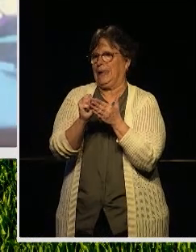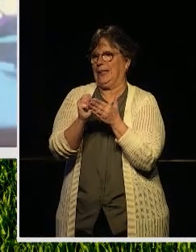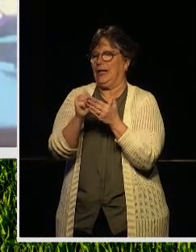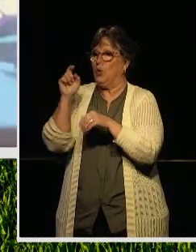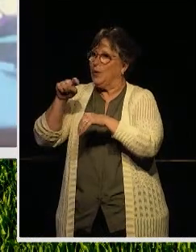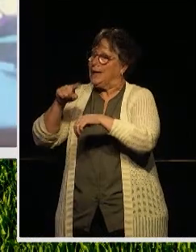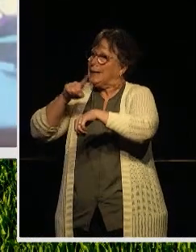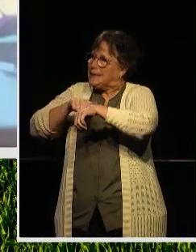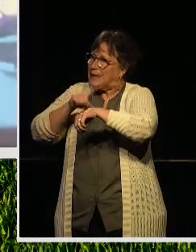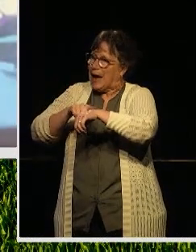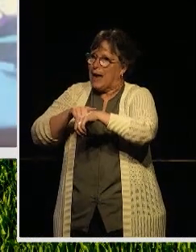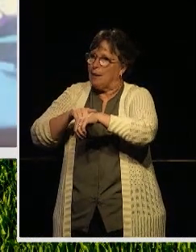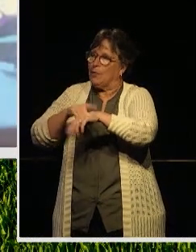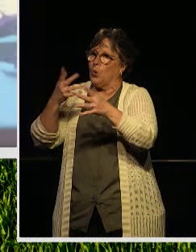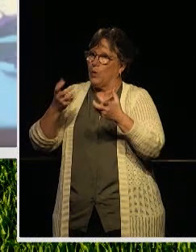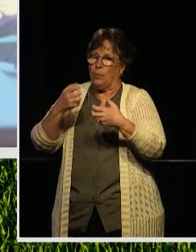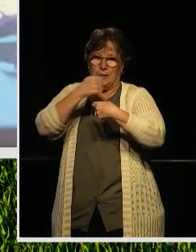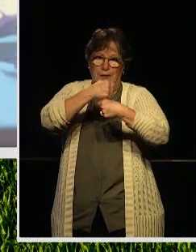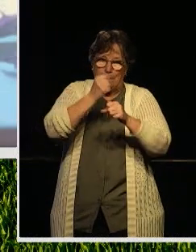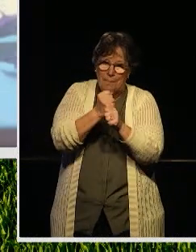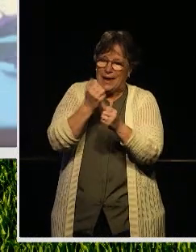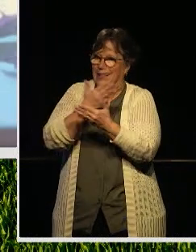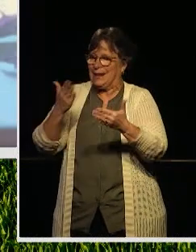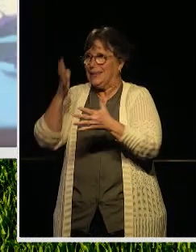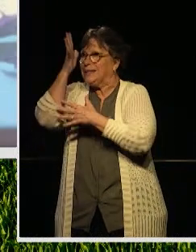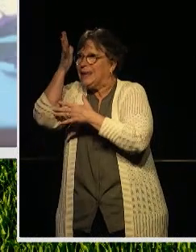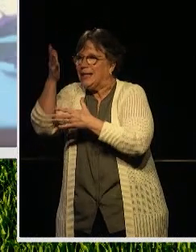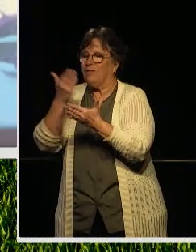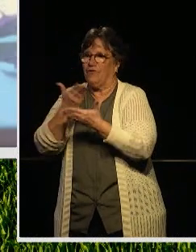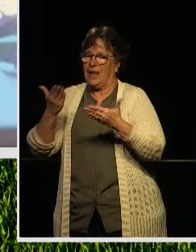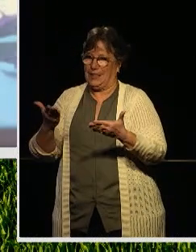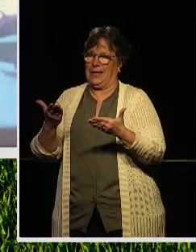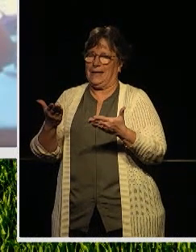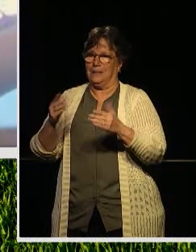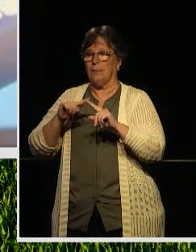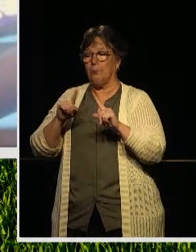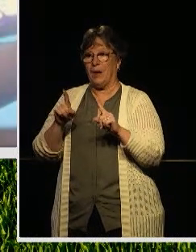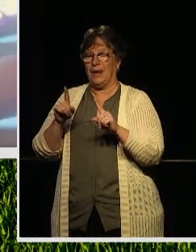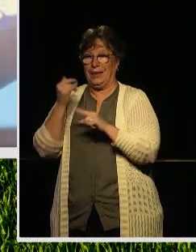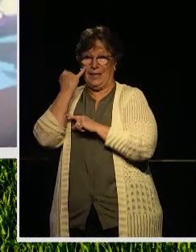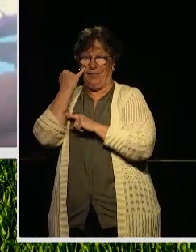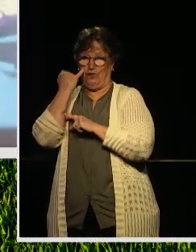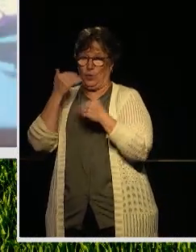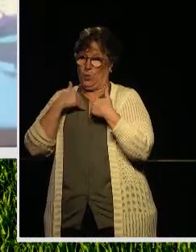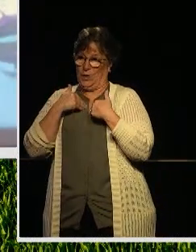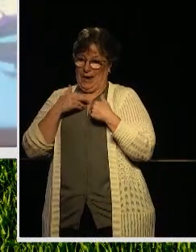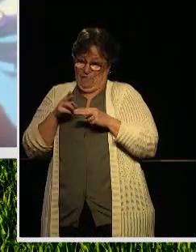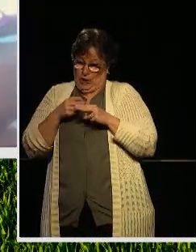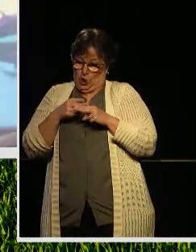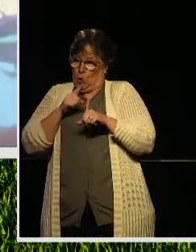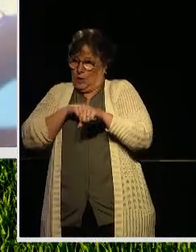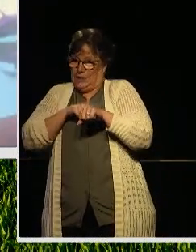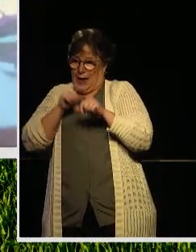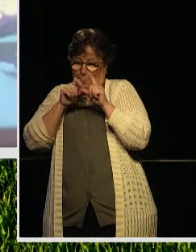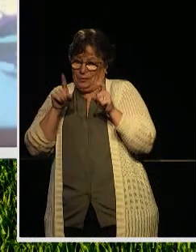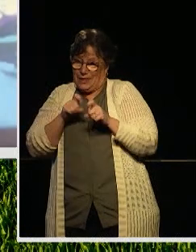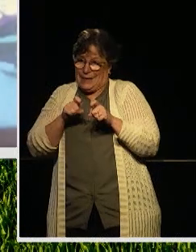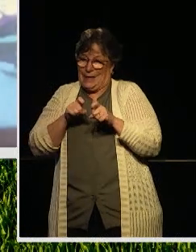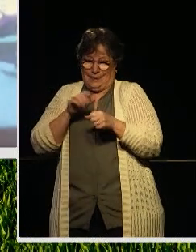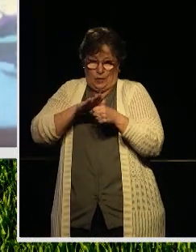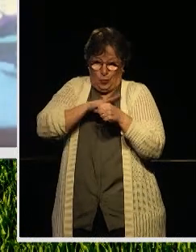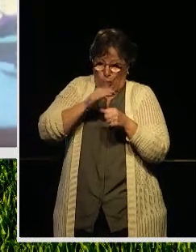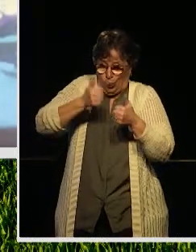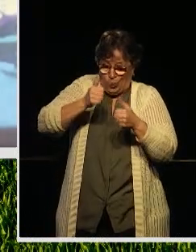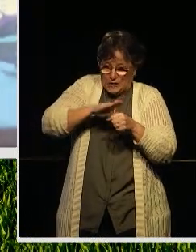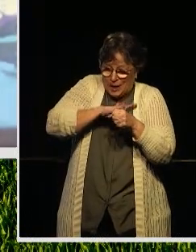much as we all want to make and break things in innovation communities, I think you only have a window to test it depending on which crop, which region, et cetera.